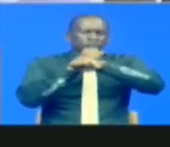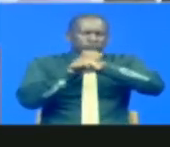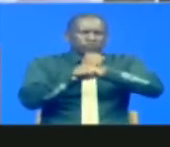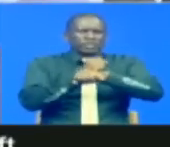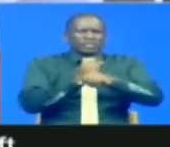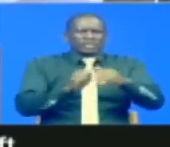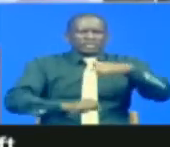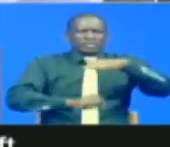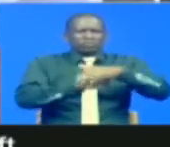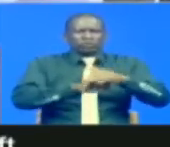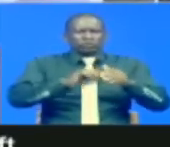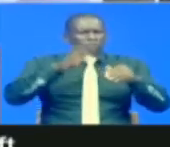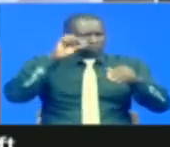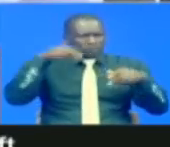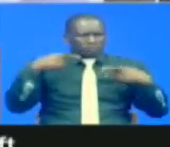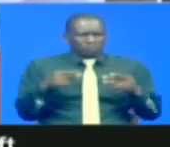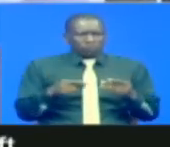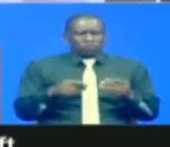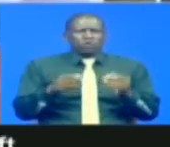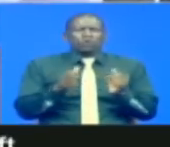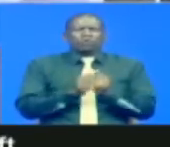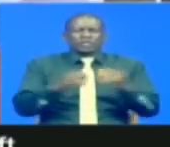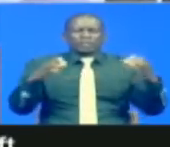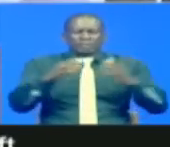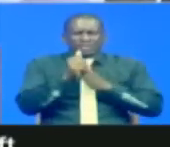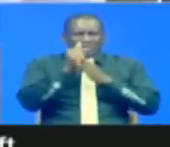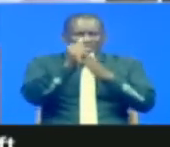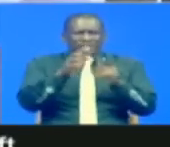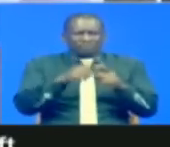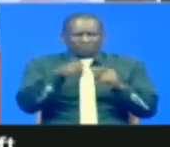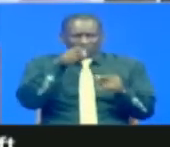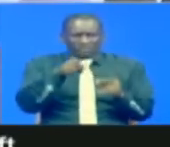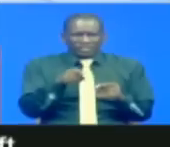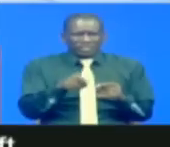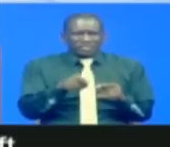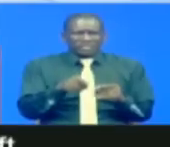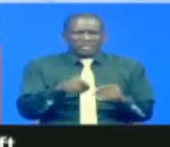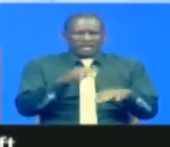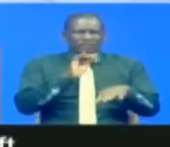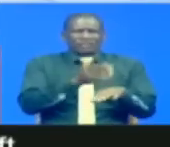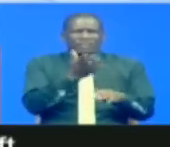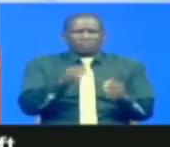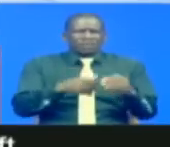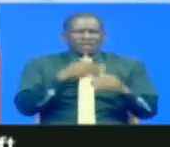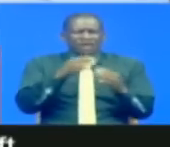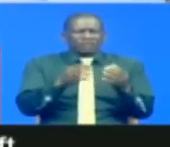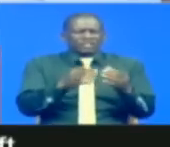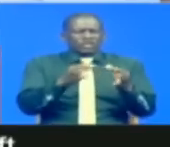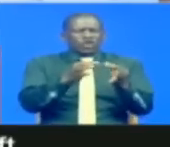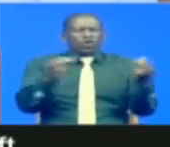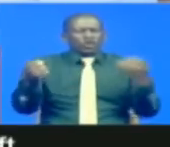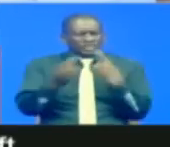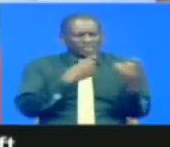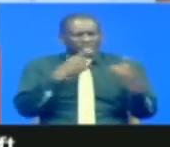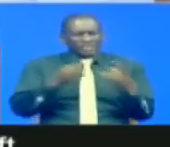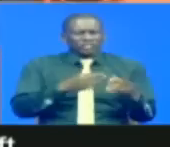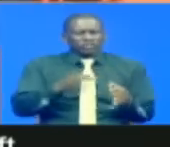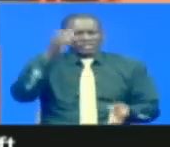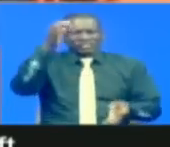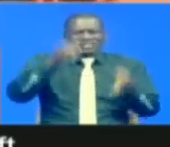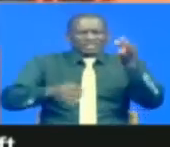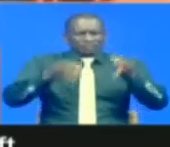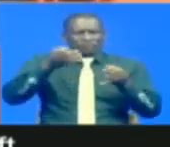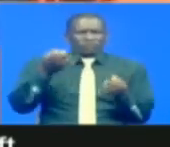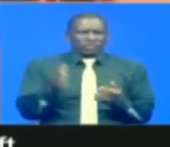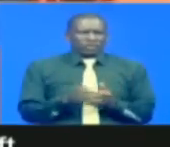occasionally overbearing to their party leadership, but it caught up with them, and after lengthy deliberations, the verdict was in.